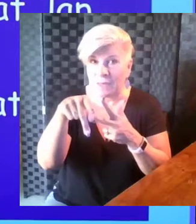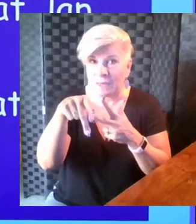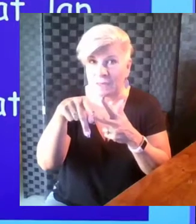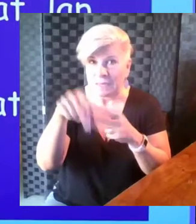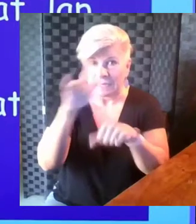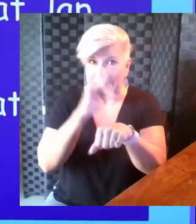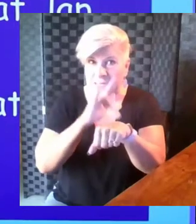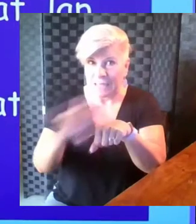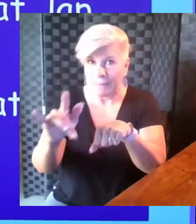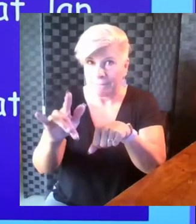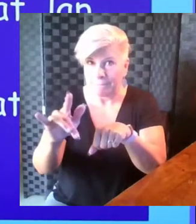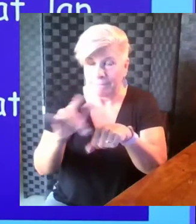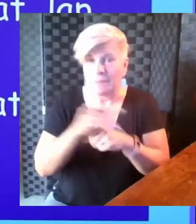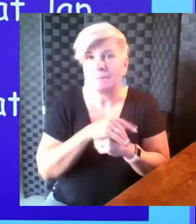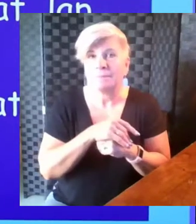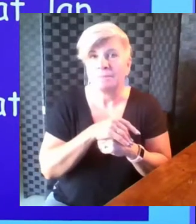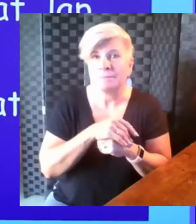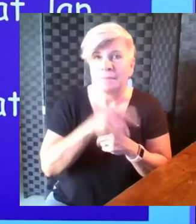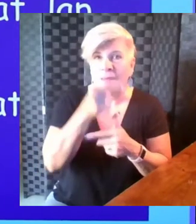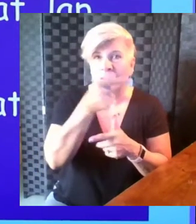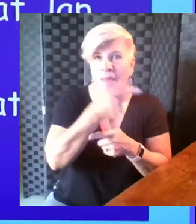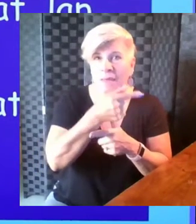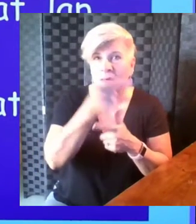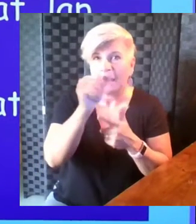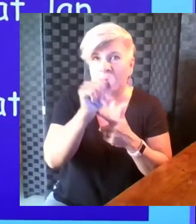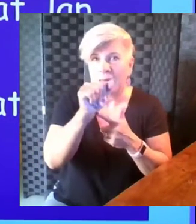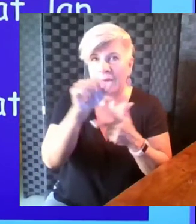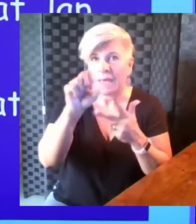Ga-a-p, gap.